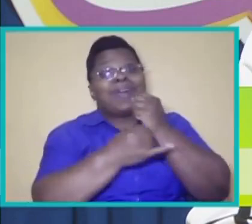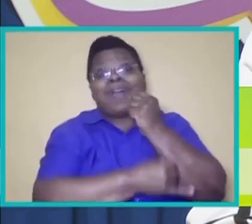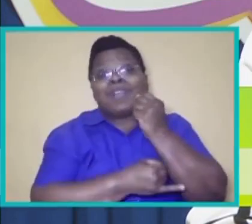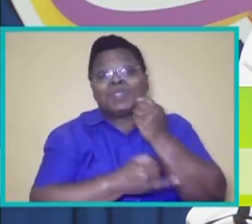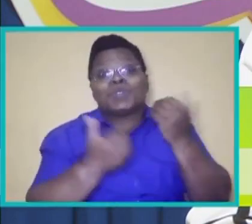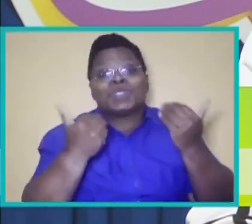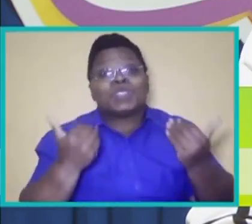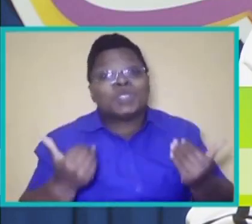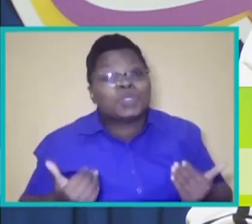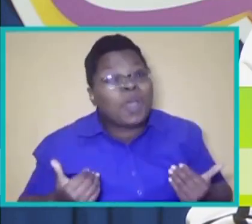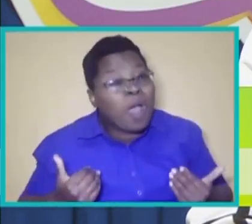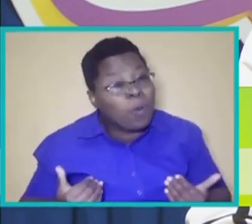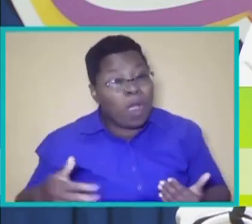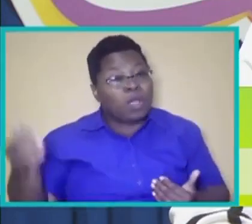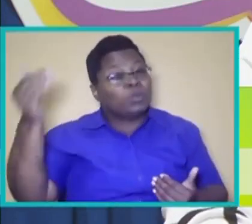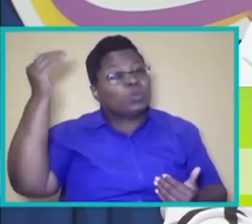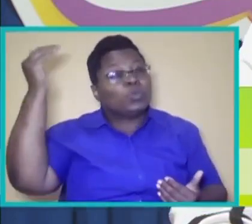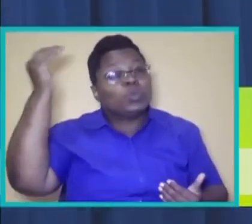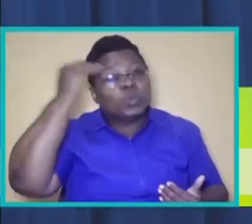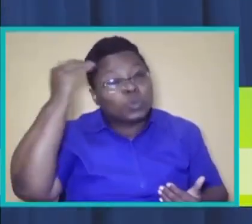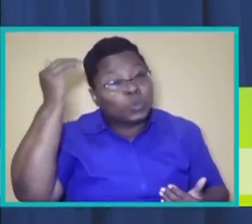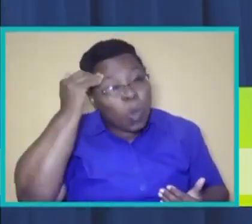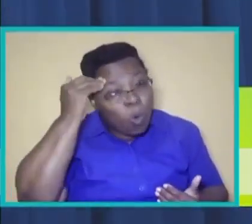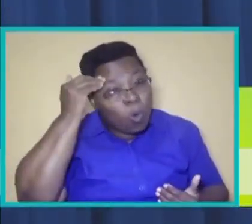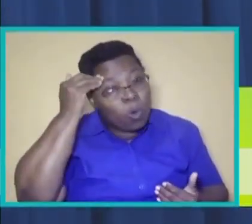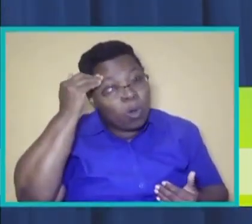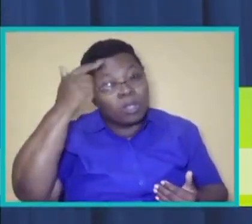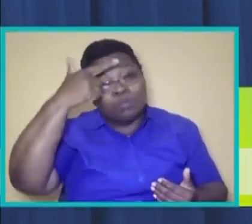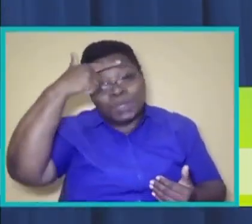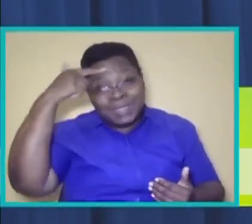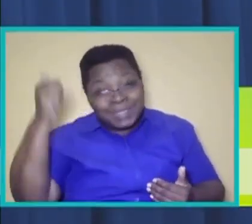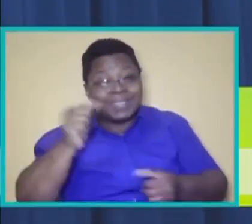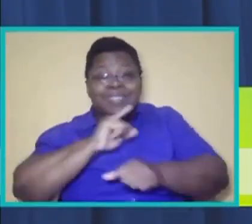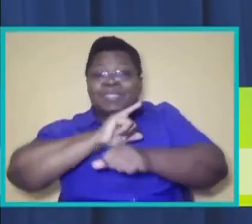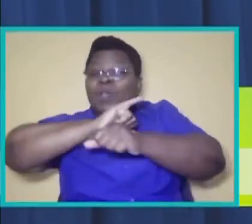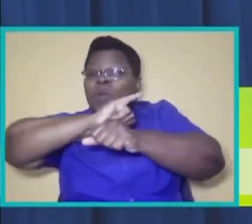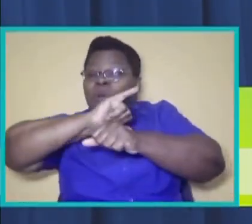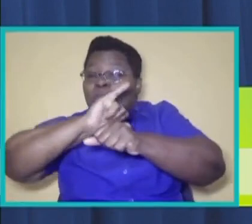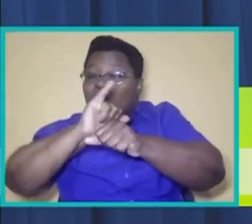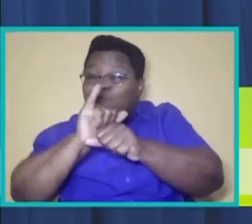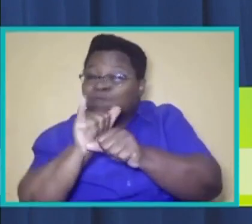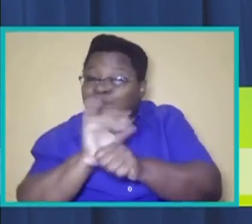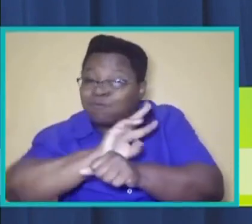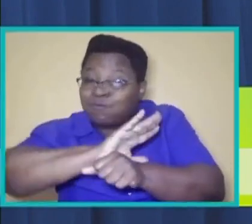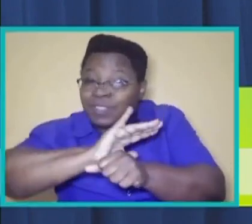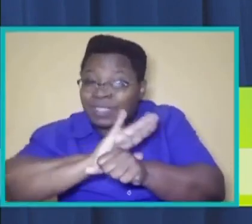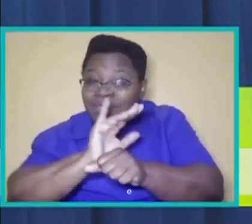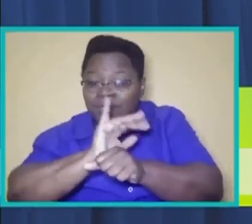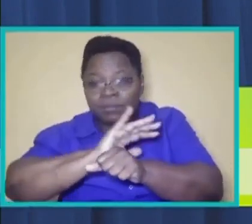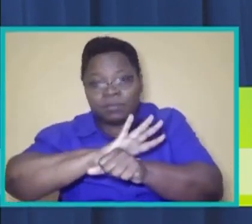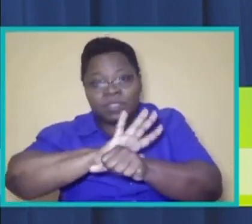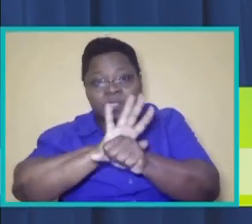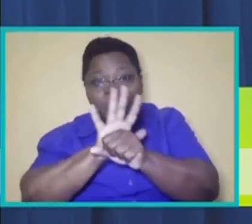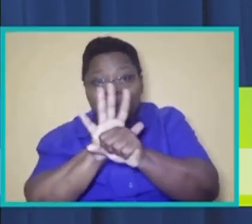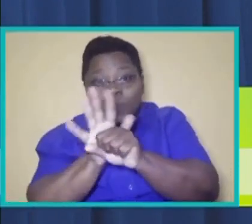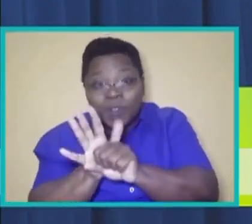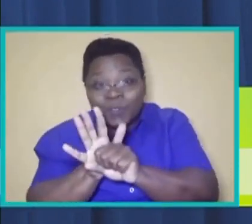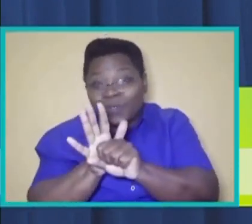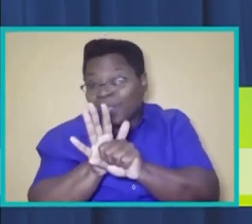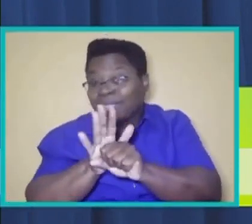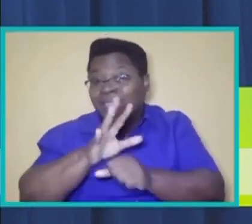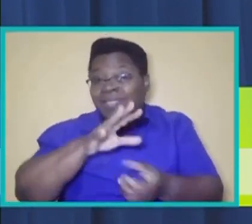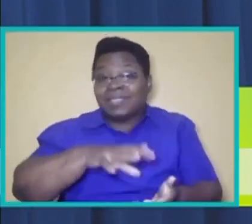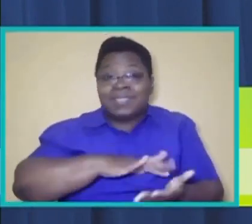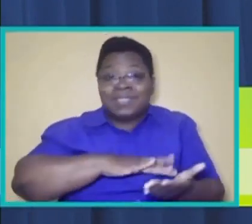know that due to this pandemic, a lot of our children have gotten set back. And now